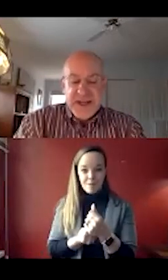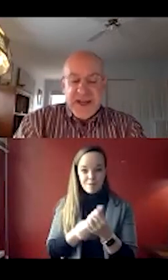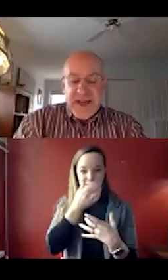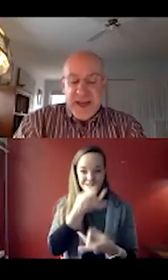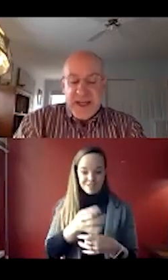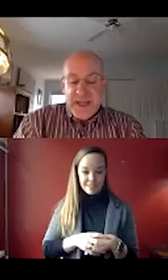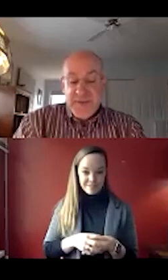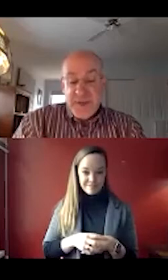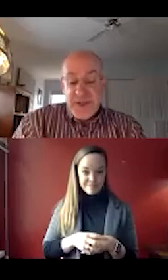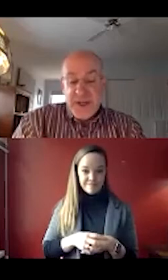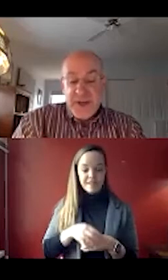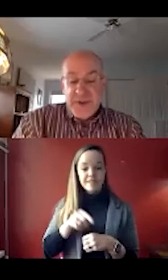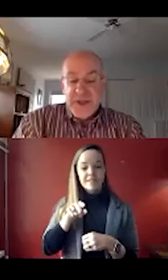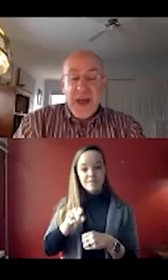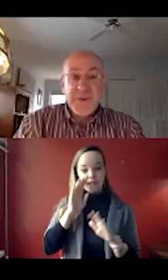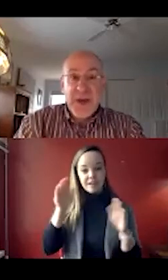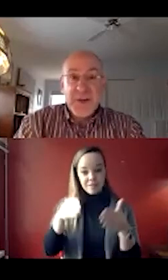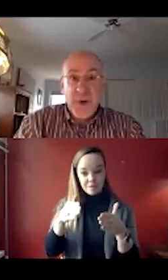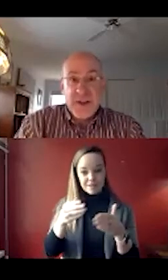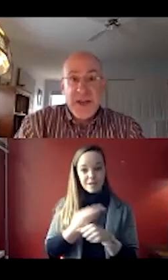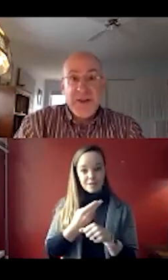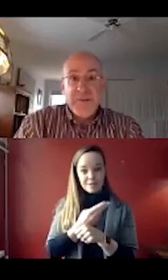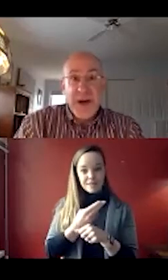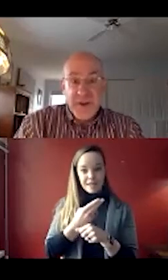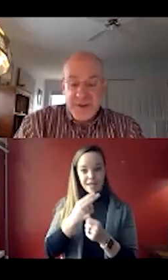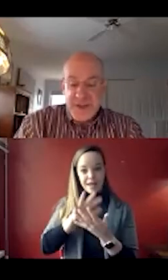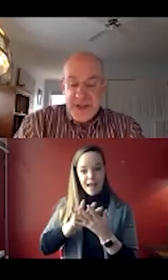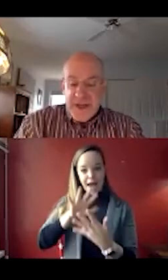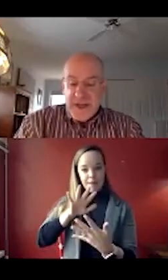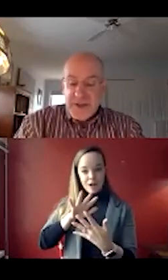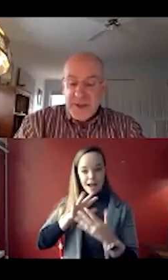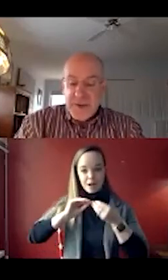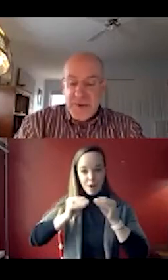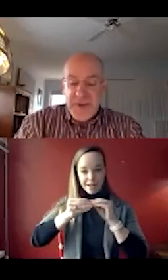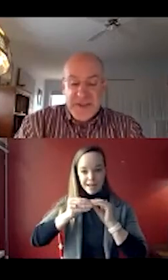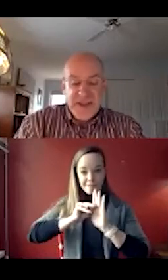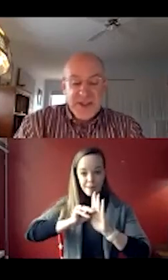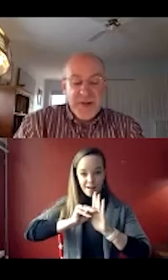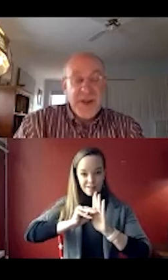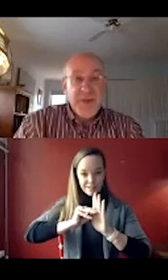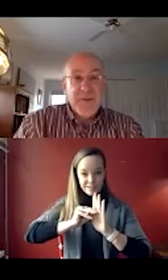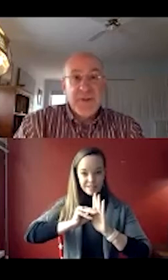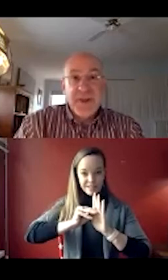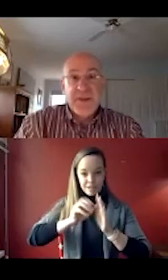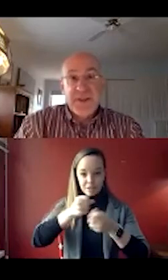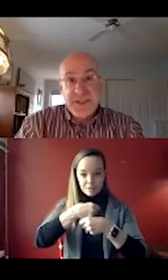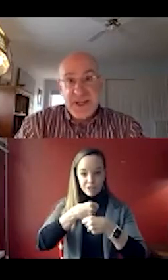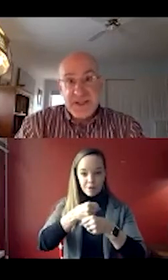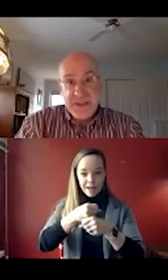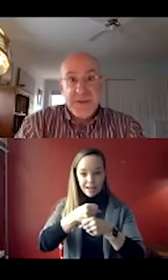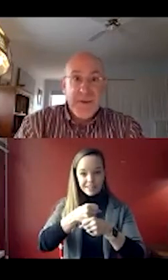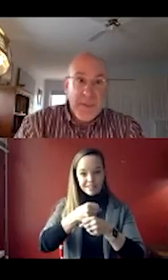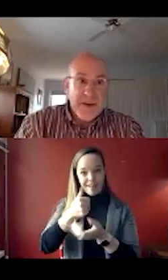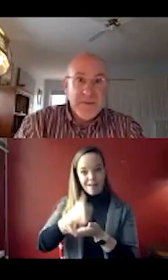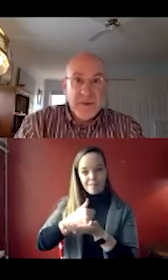interests, and he's focusing on using abstract quantitative models to basically generate useful clinical